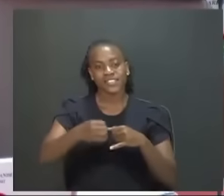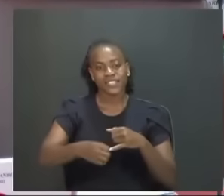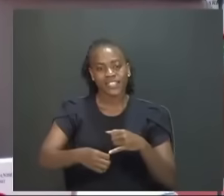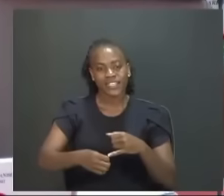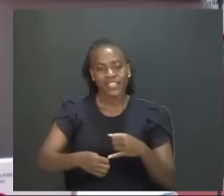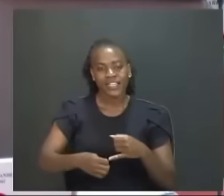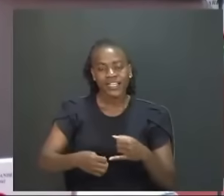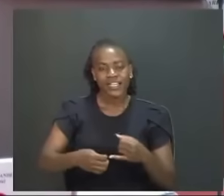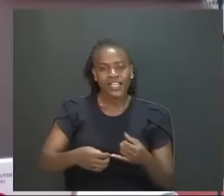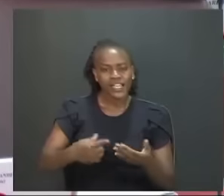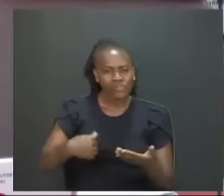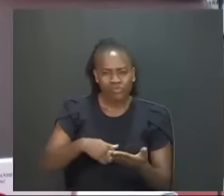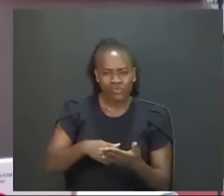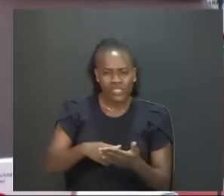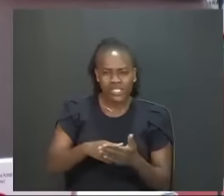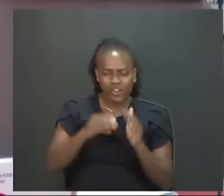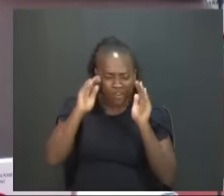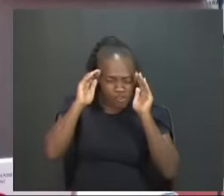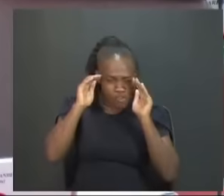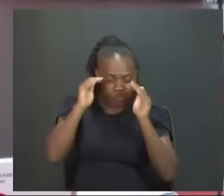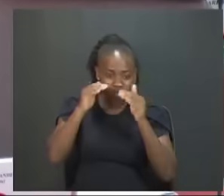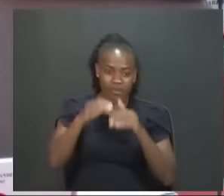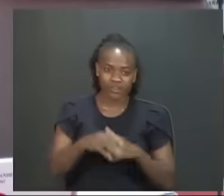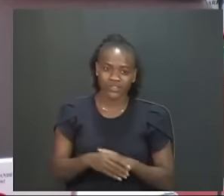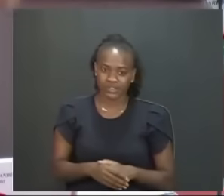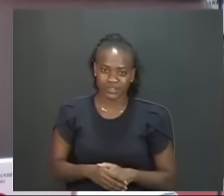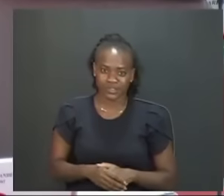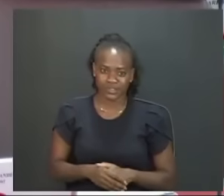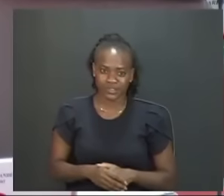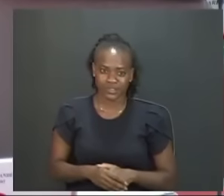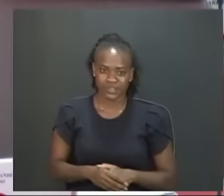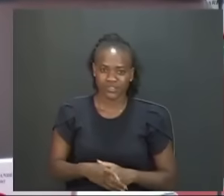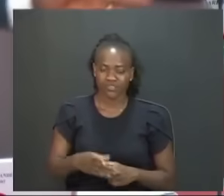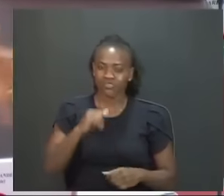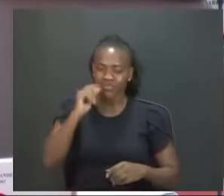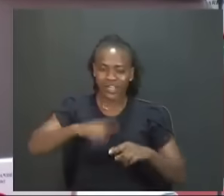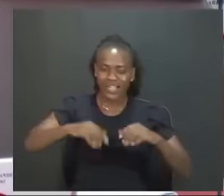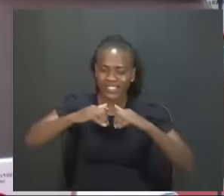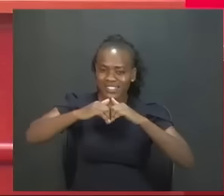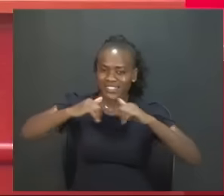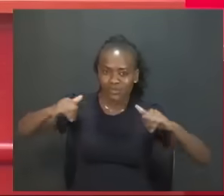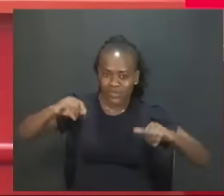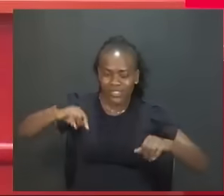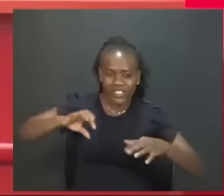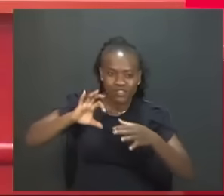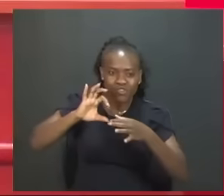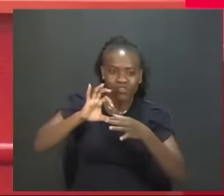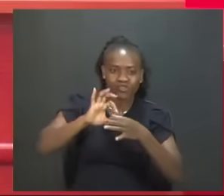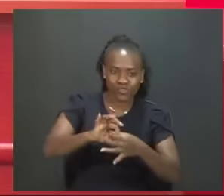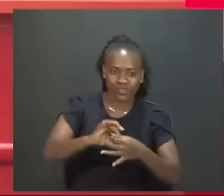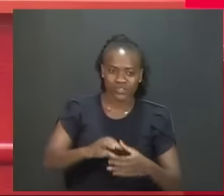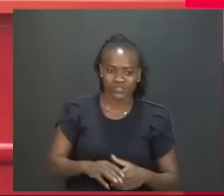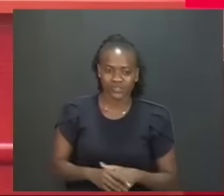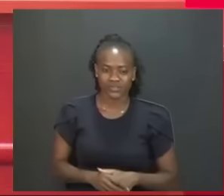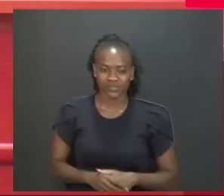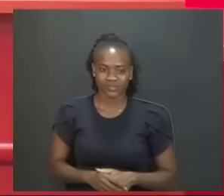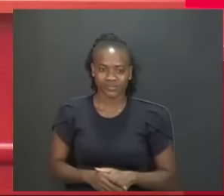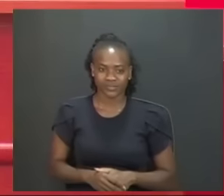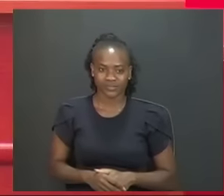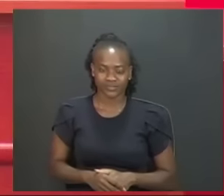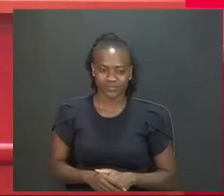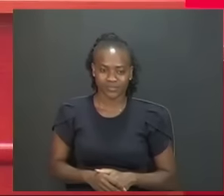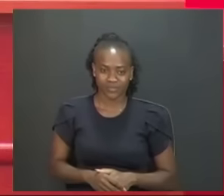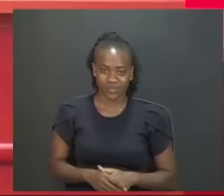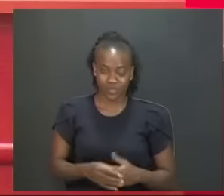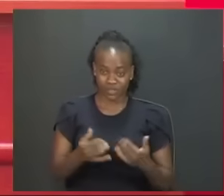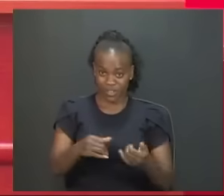very conjunctive. You cannot read them in isolation. So, Minority Leader, Mr. Speaker, reading